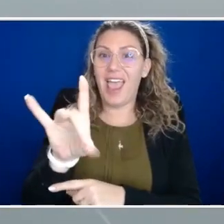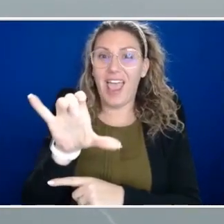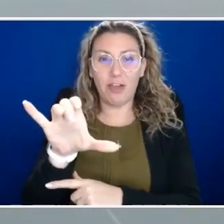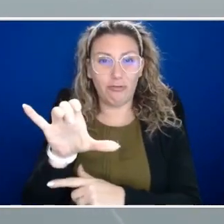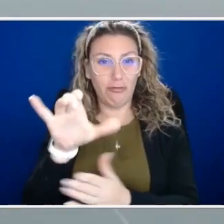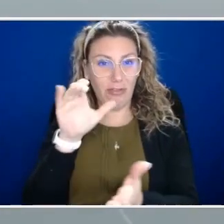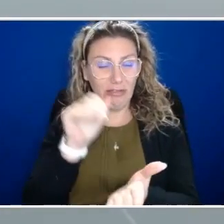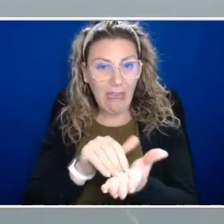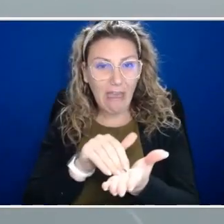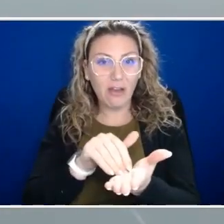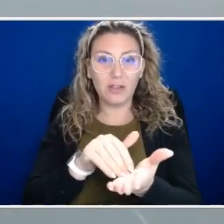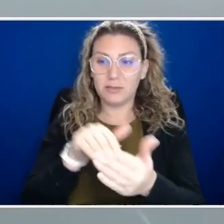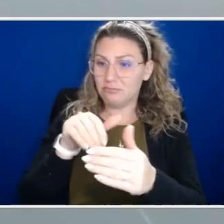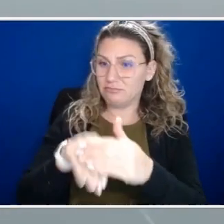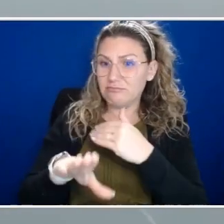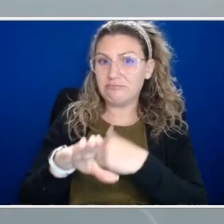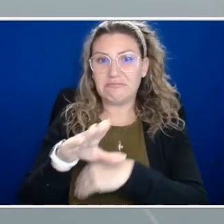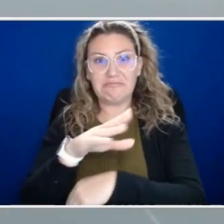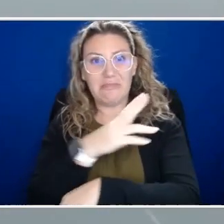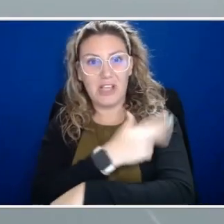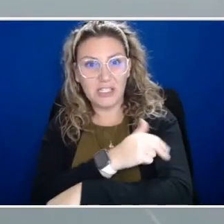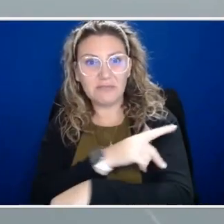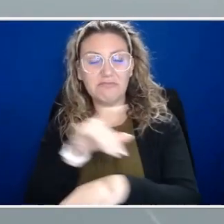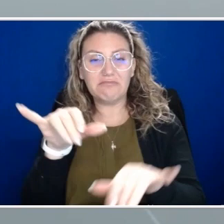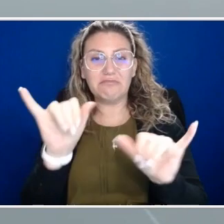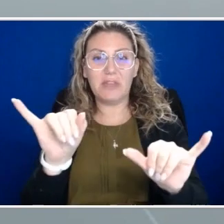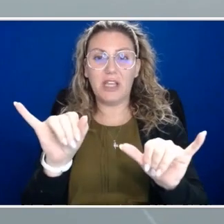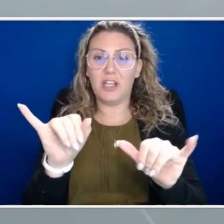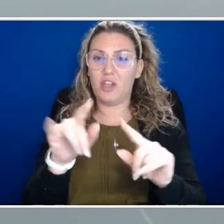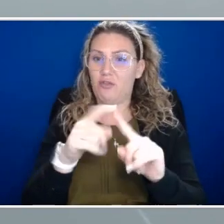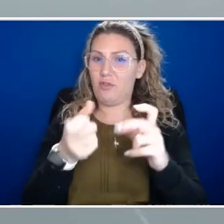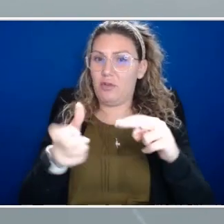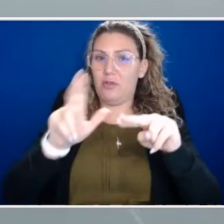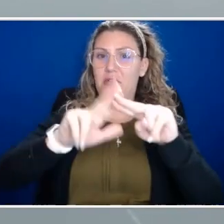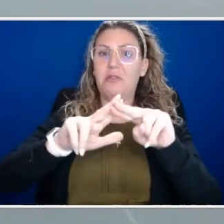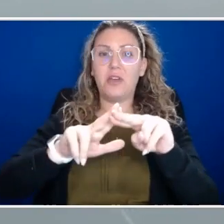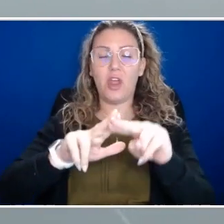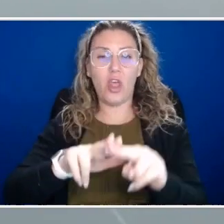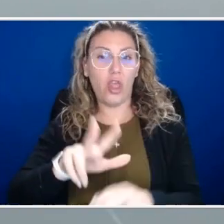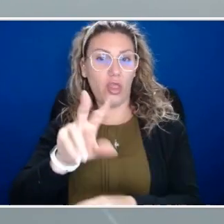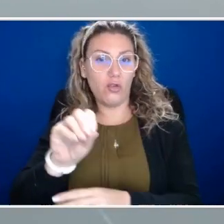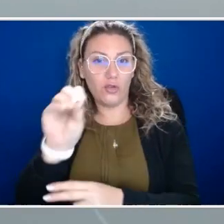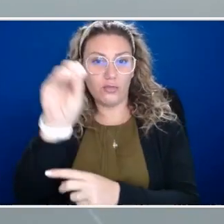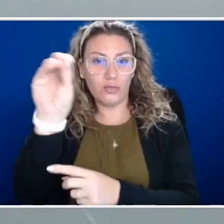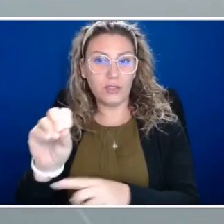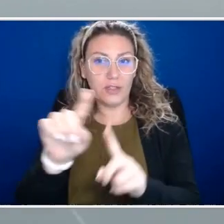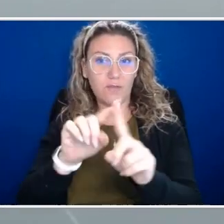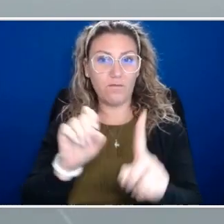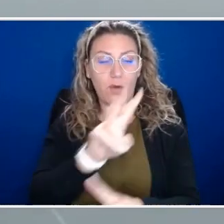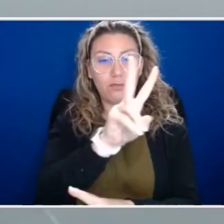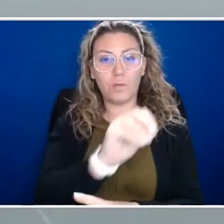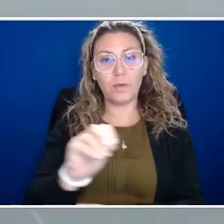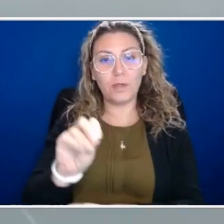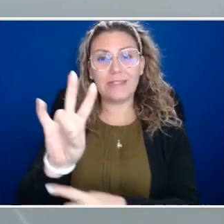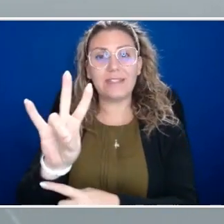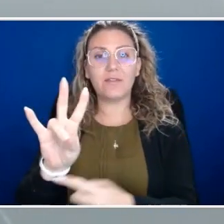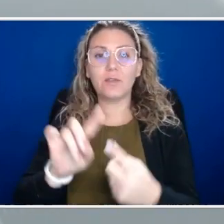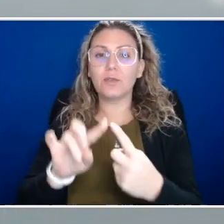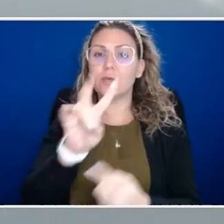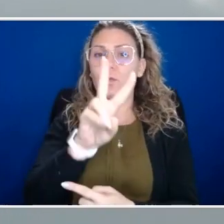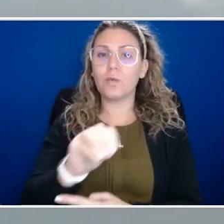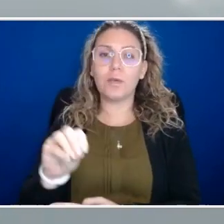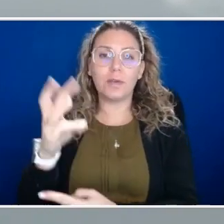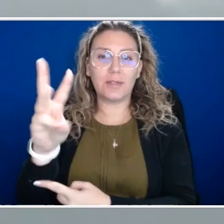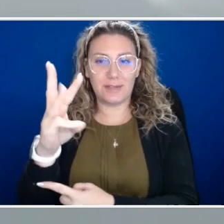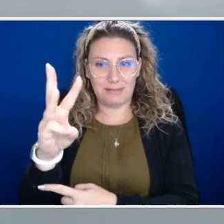up 30% from 2007 to 2016. If this trend continues, we can expect 7